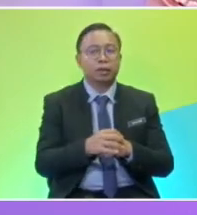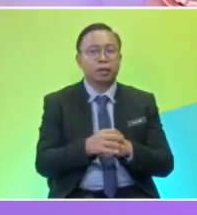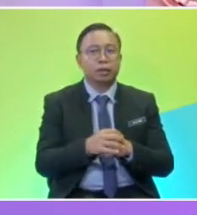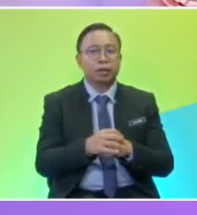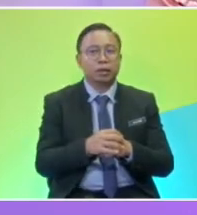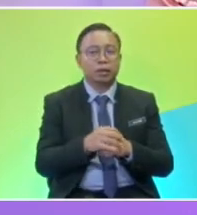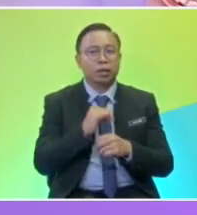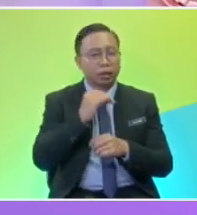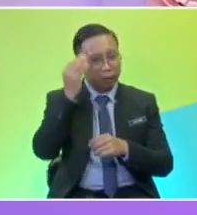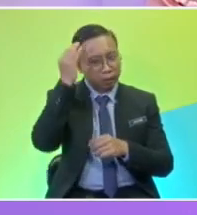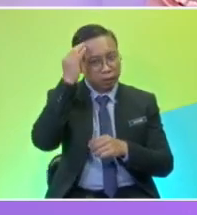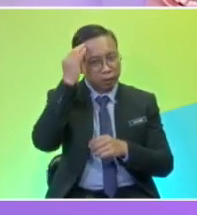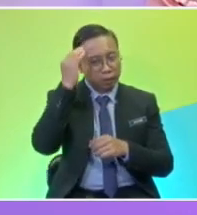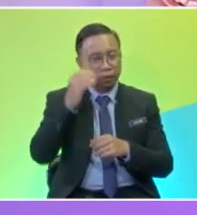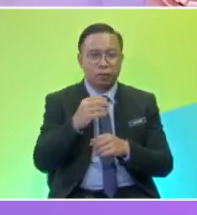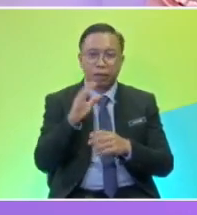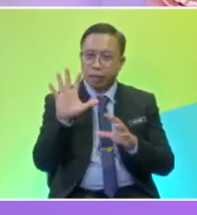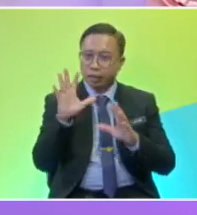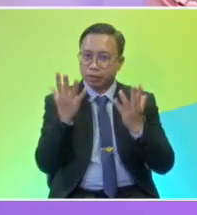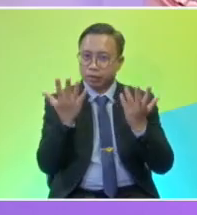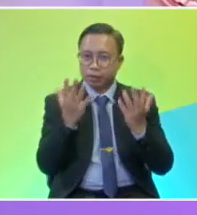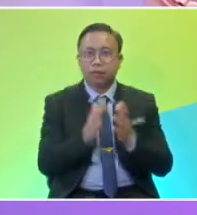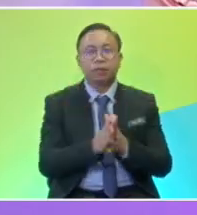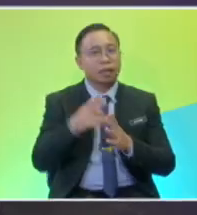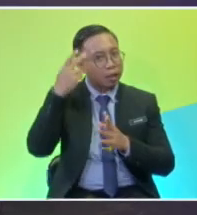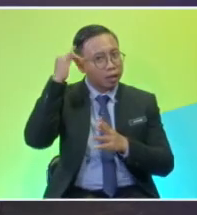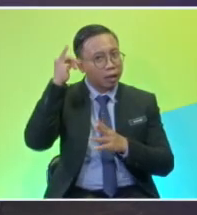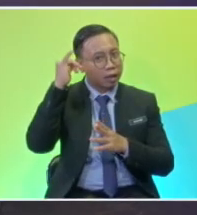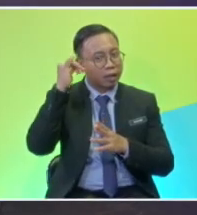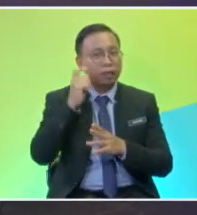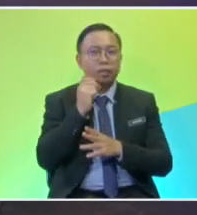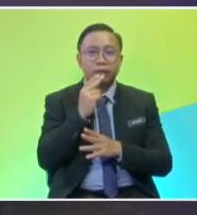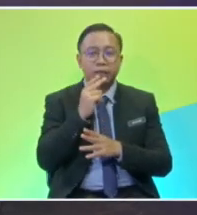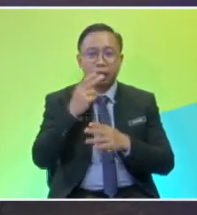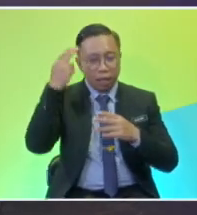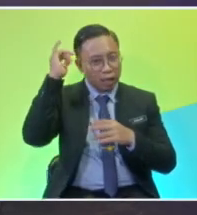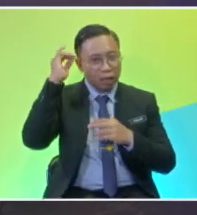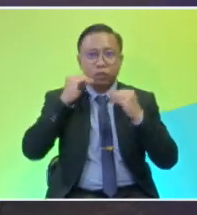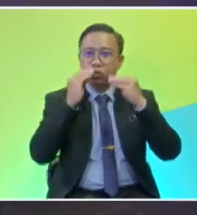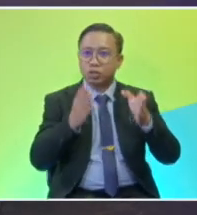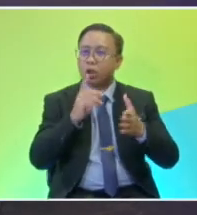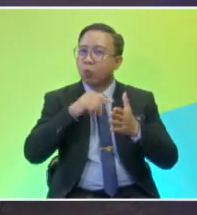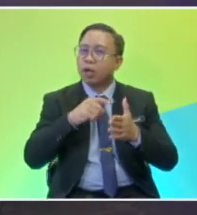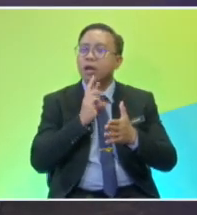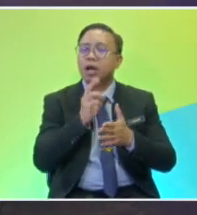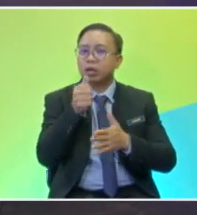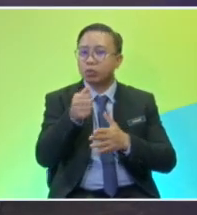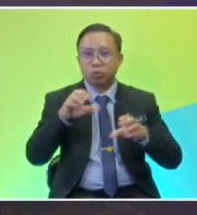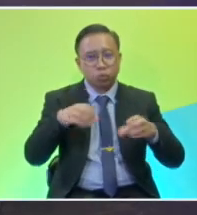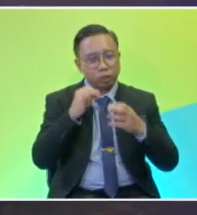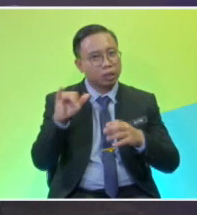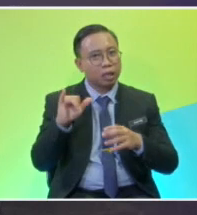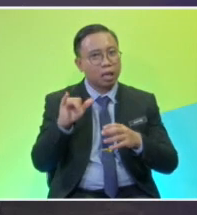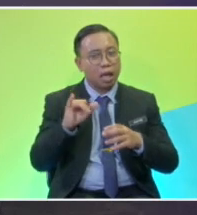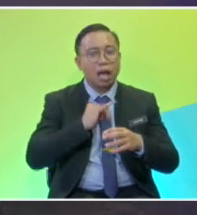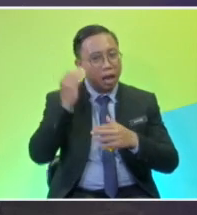Okay, I think this is the hand. Hi, Divya. Hi, teacher. What are you doing? Teacher, I know how human